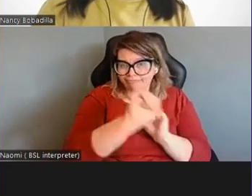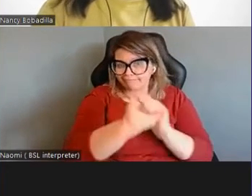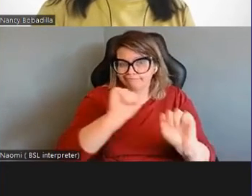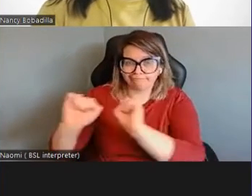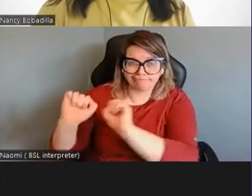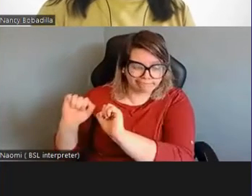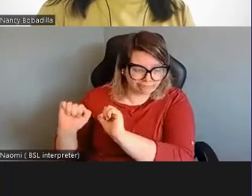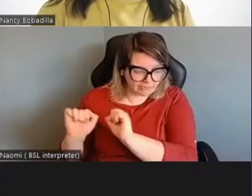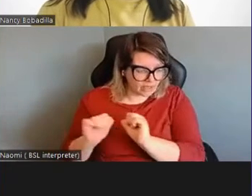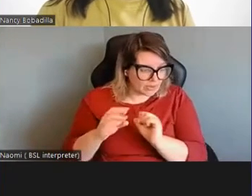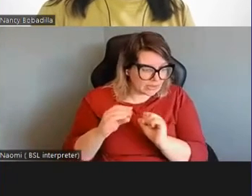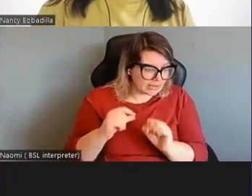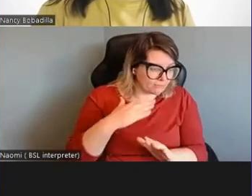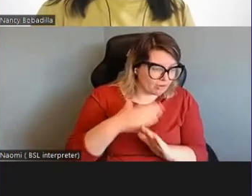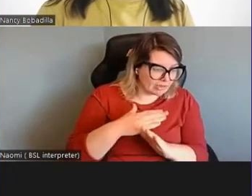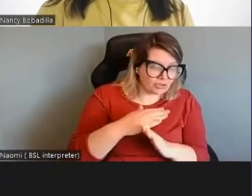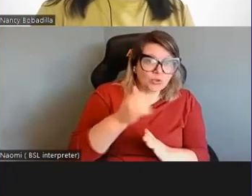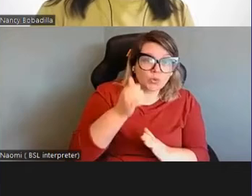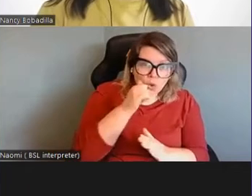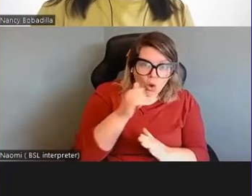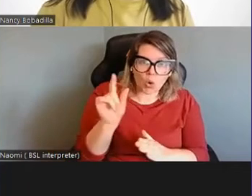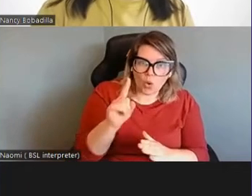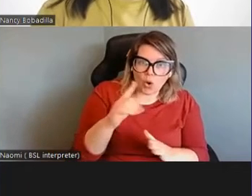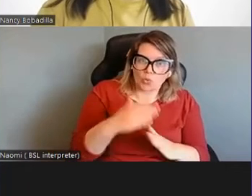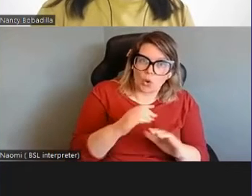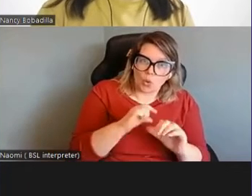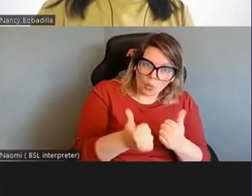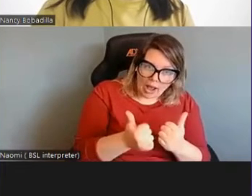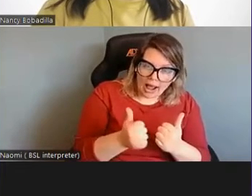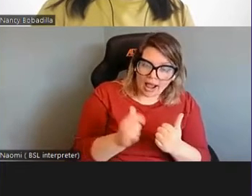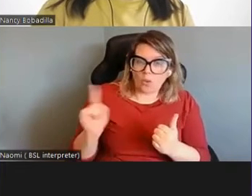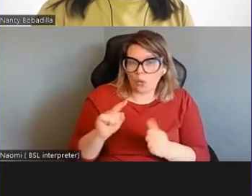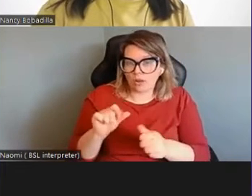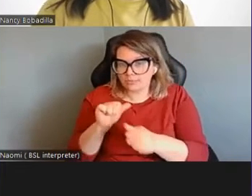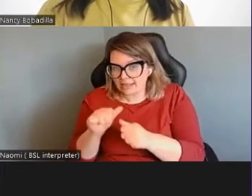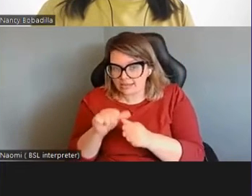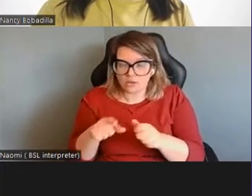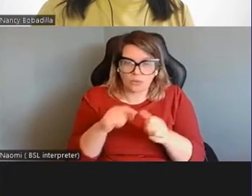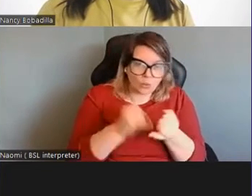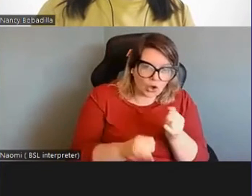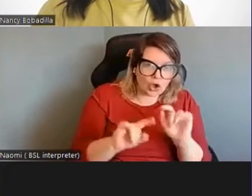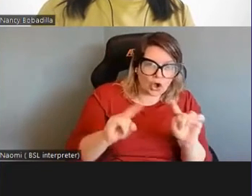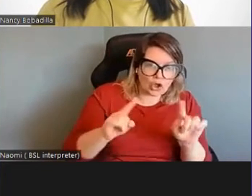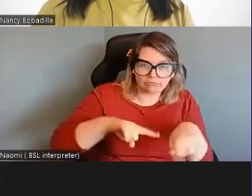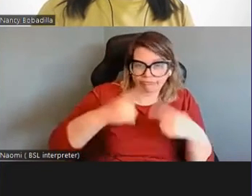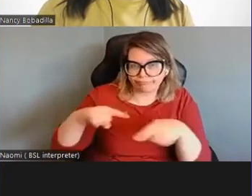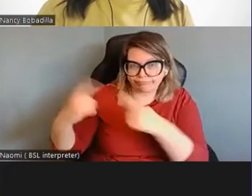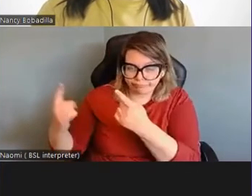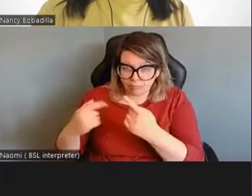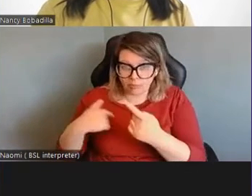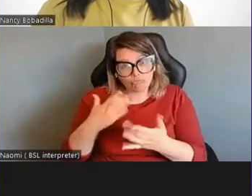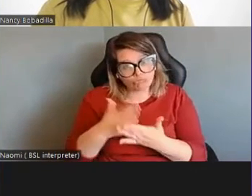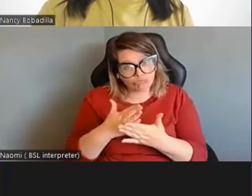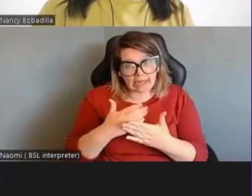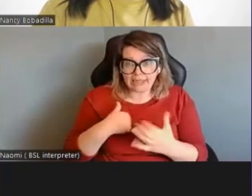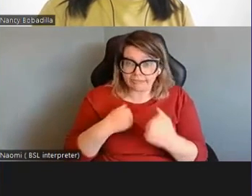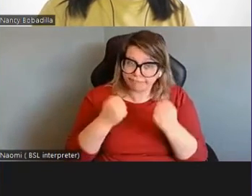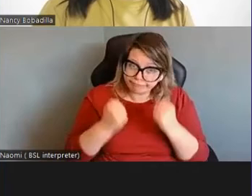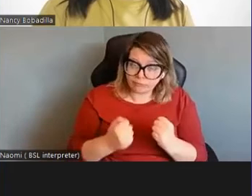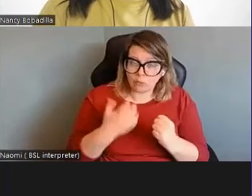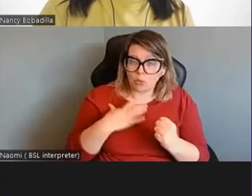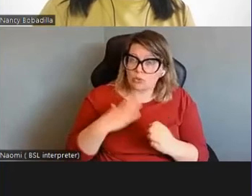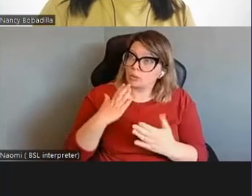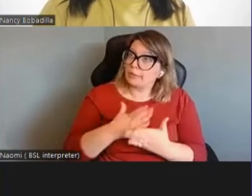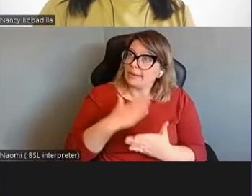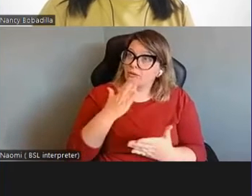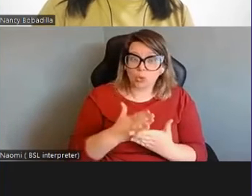know best what can work where, how, and to what extent. But we are very much adamant that business as usual can